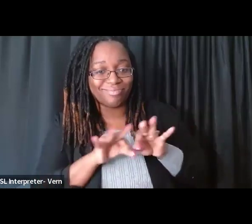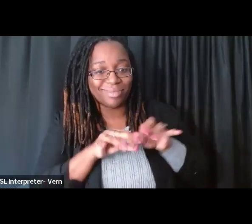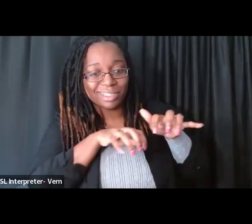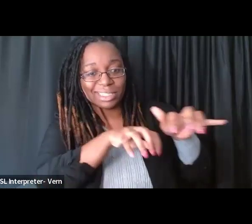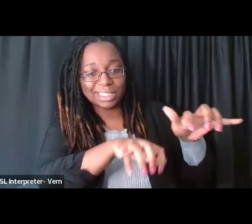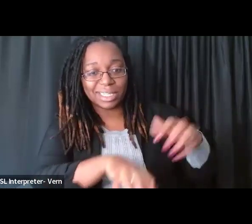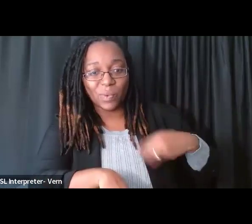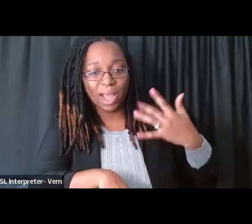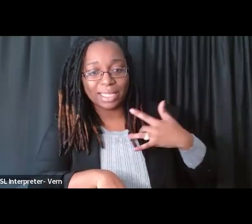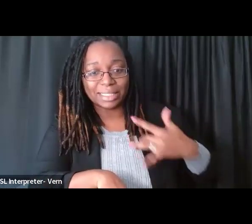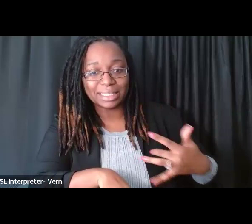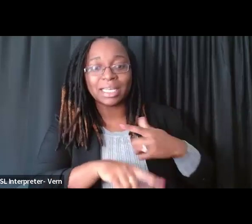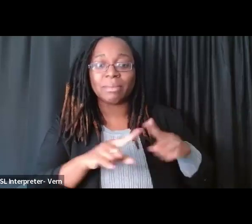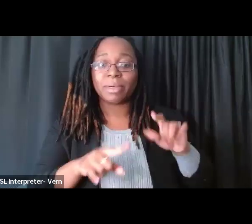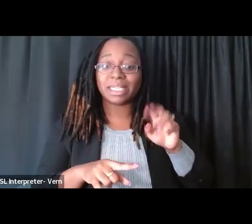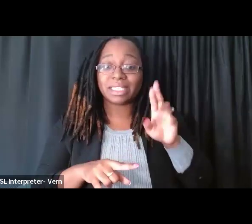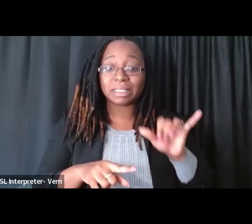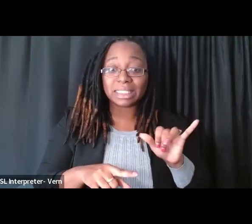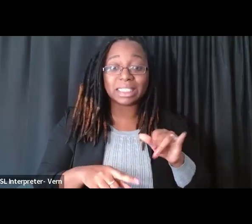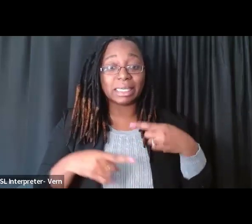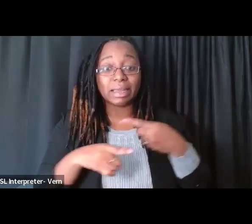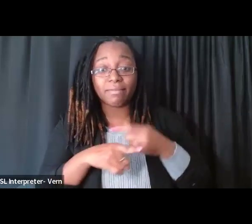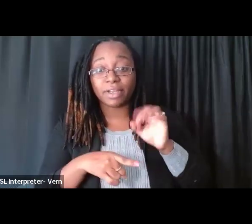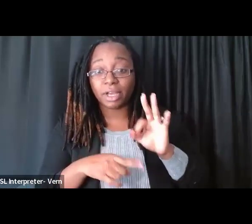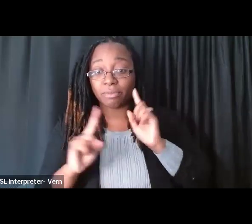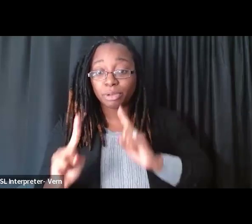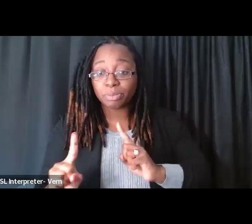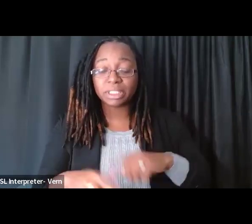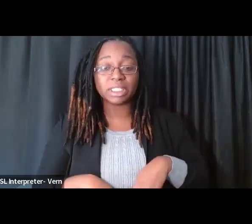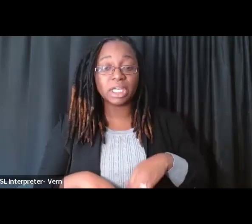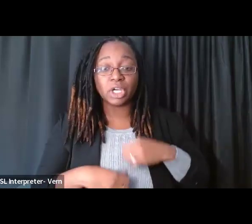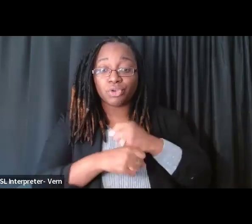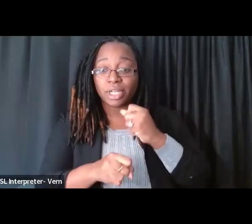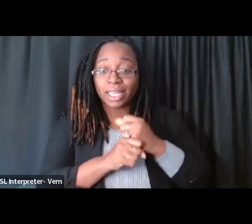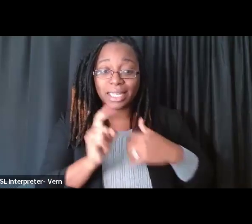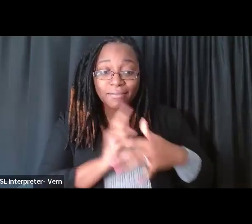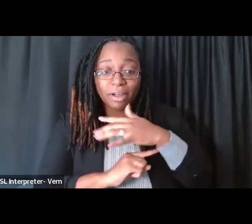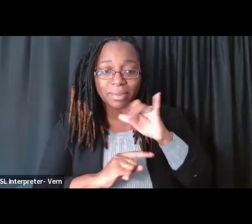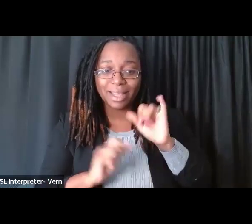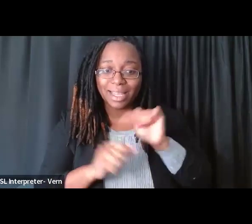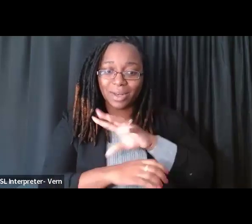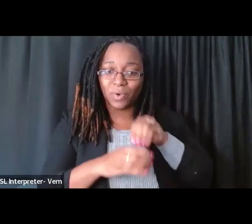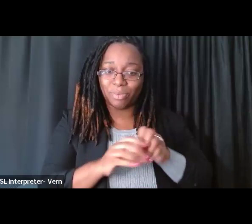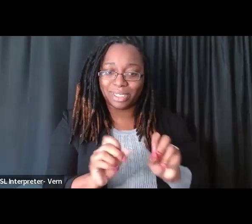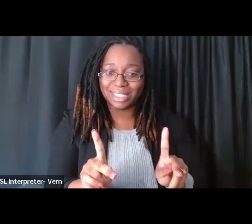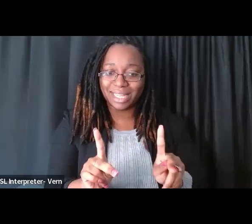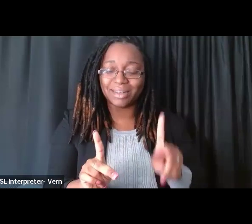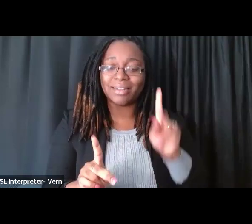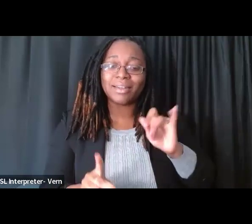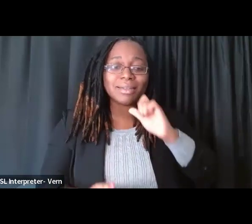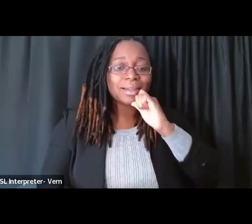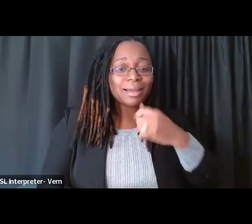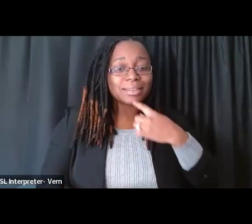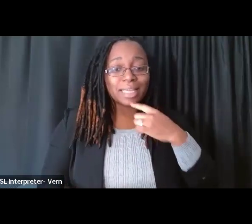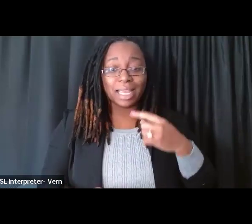it should raise some questions about their prominence, treatment, and monopoly over organizations and training programs, as well